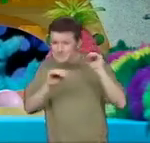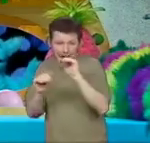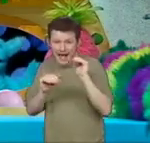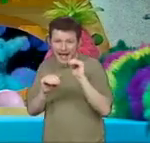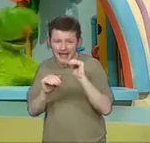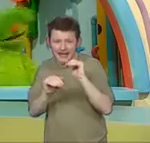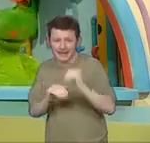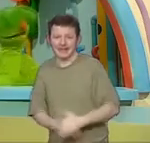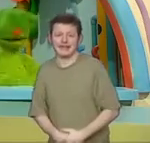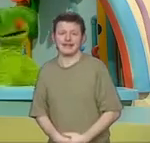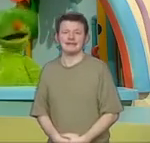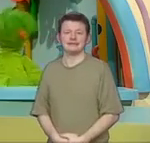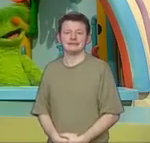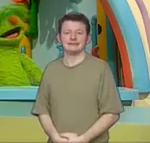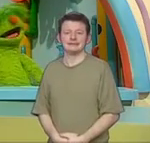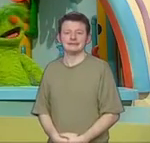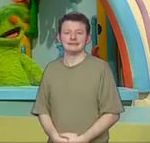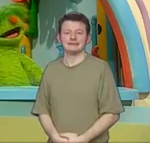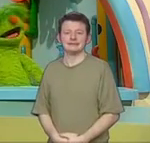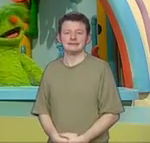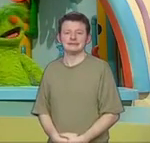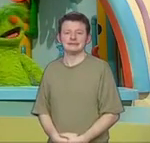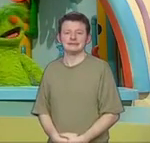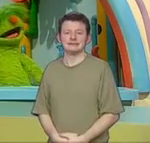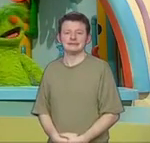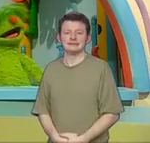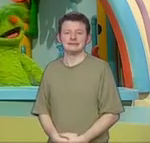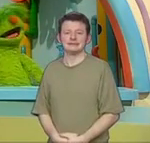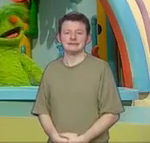hoobble-toodle-doo! Hoobble-toodle-doo!